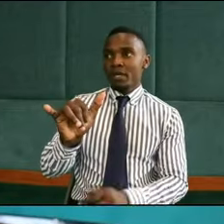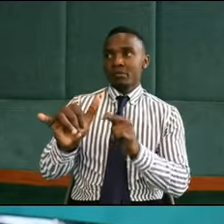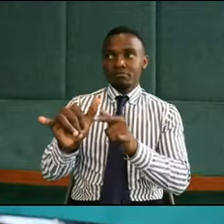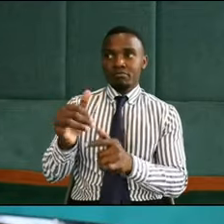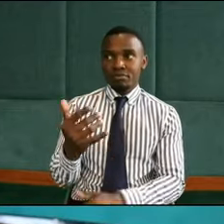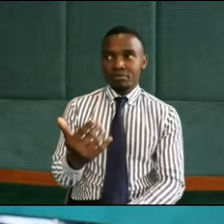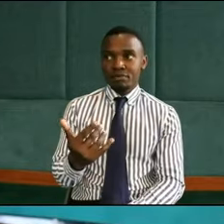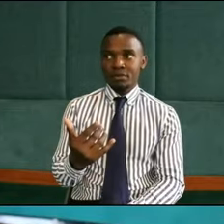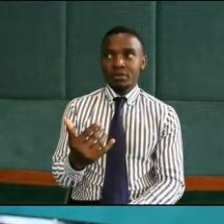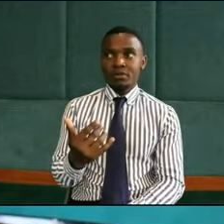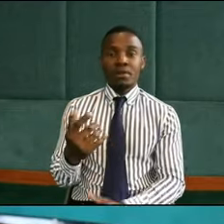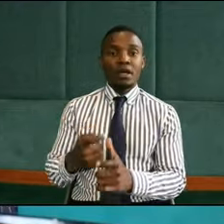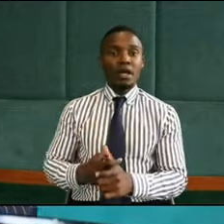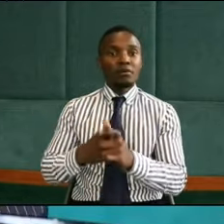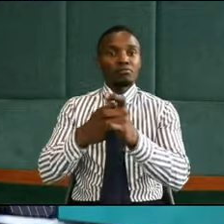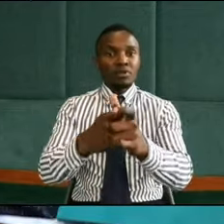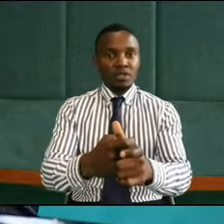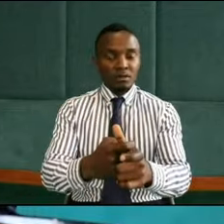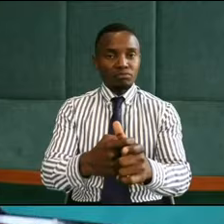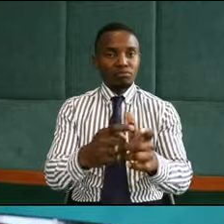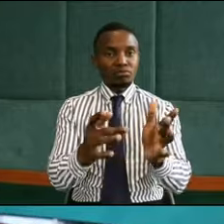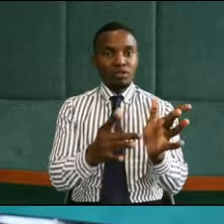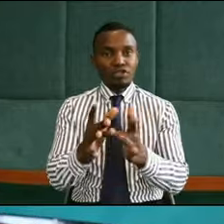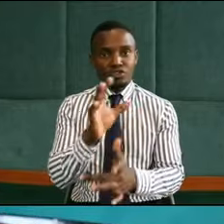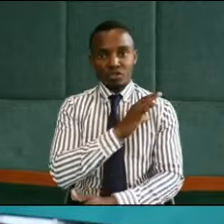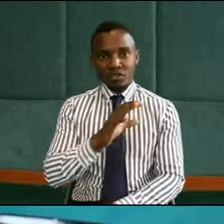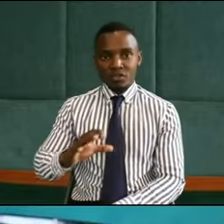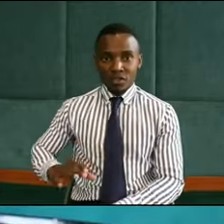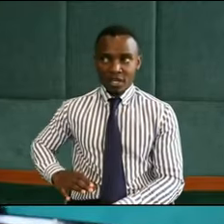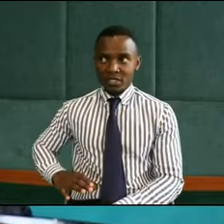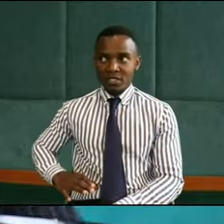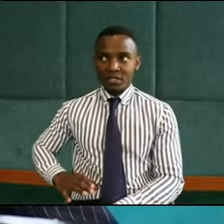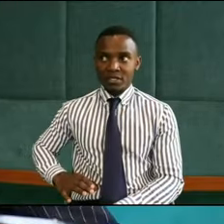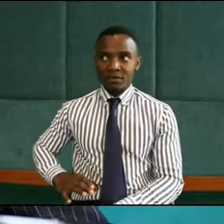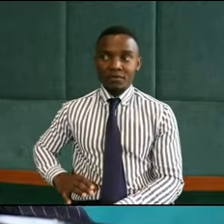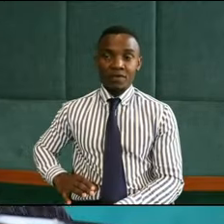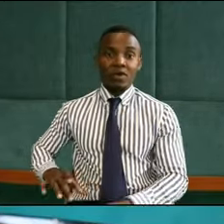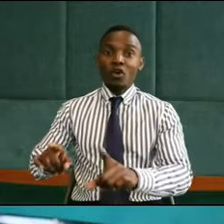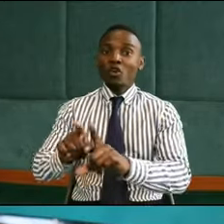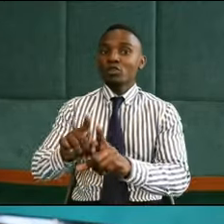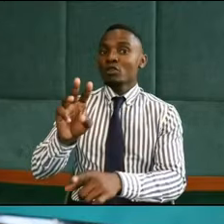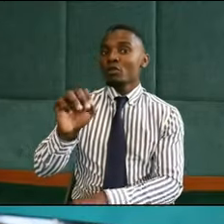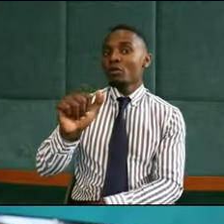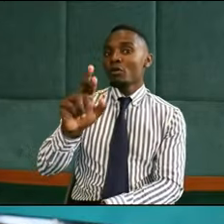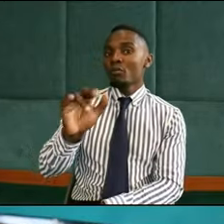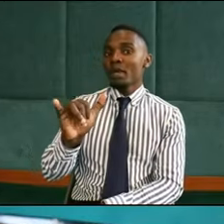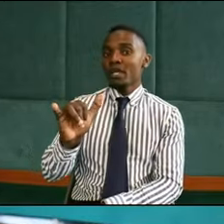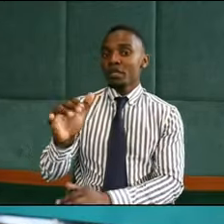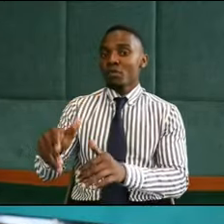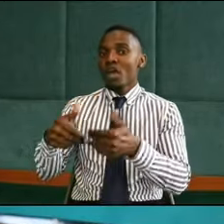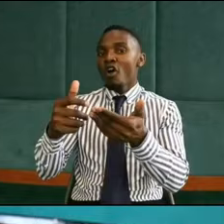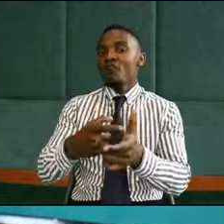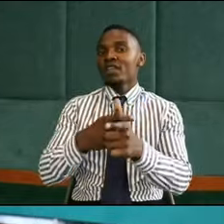fragrant gift to the body of Christ in the living form. Mary offered the gift to